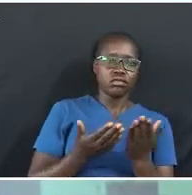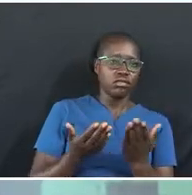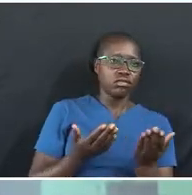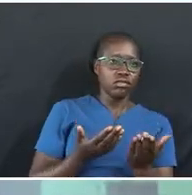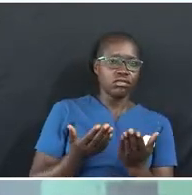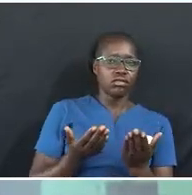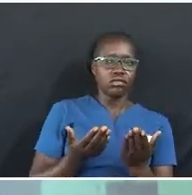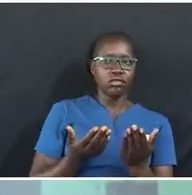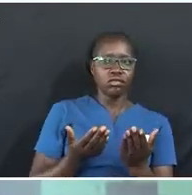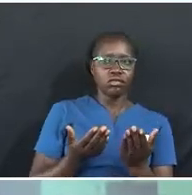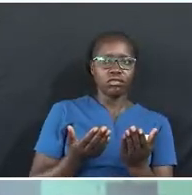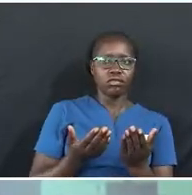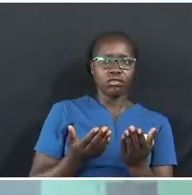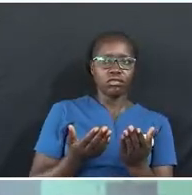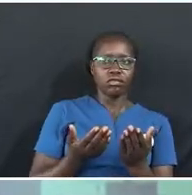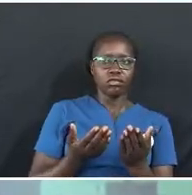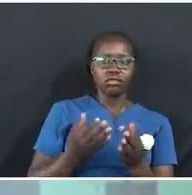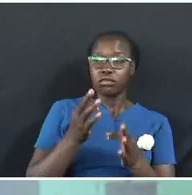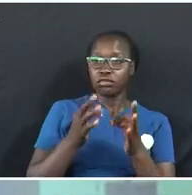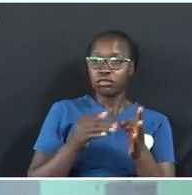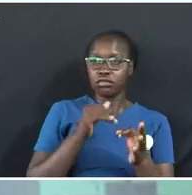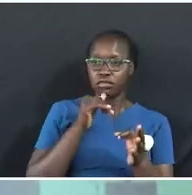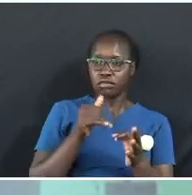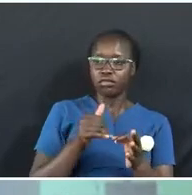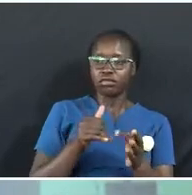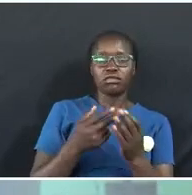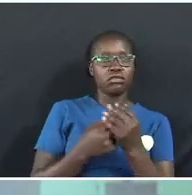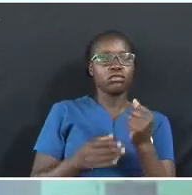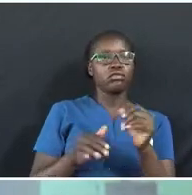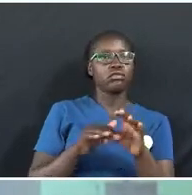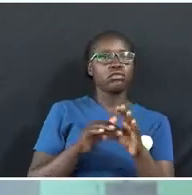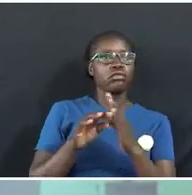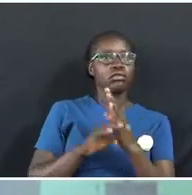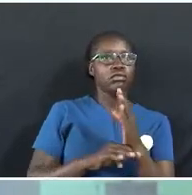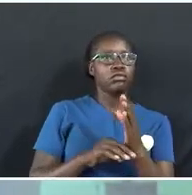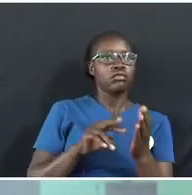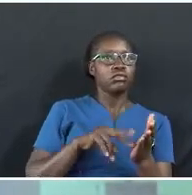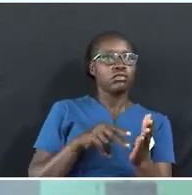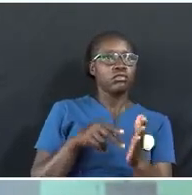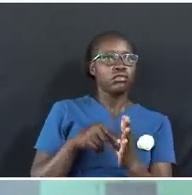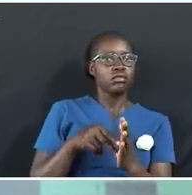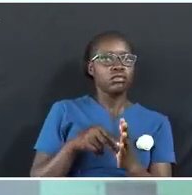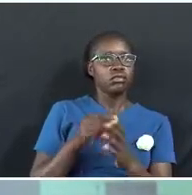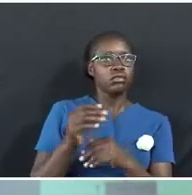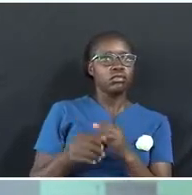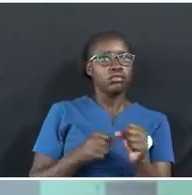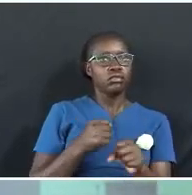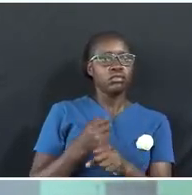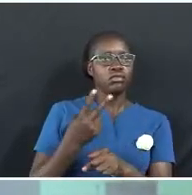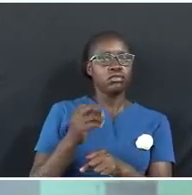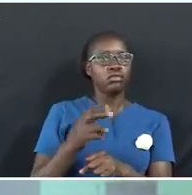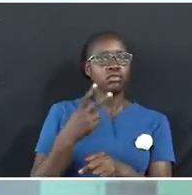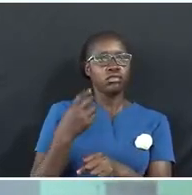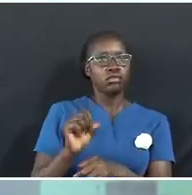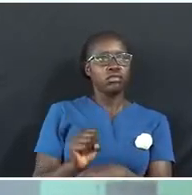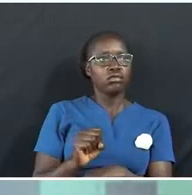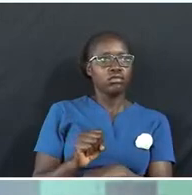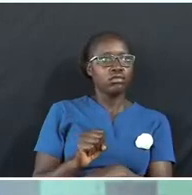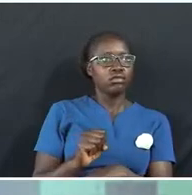field. If we are talking about double your membership, that means by the year